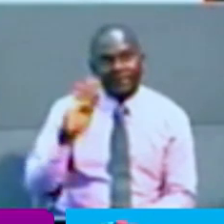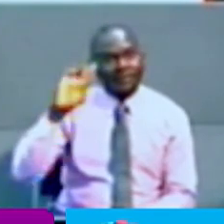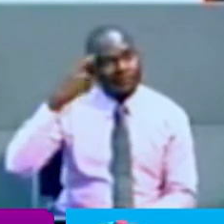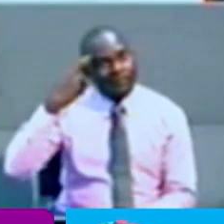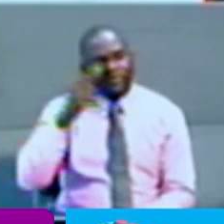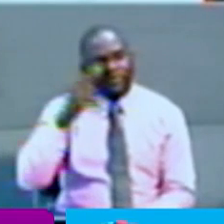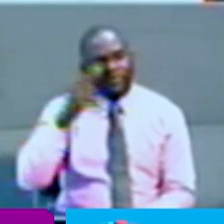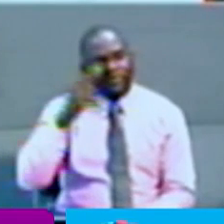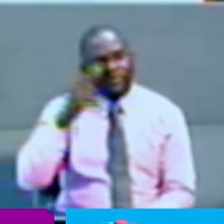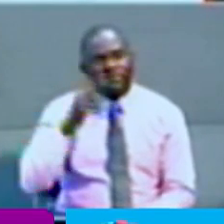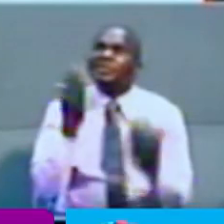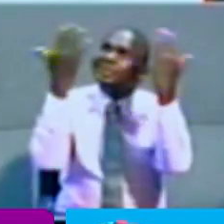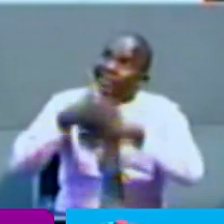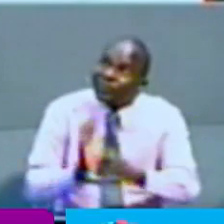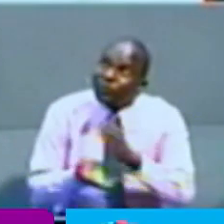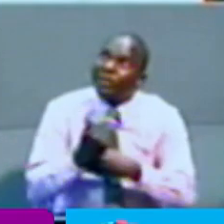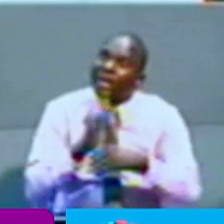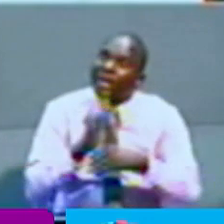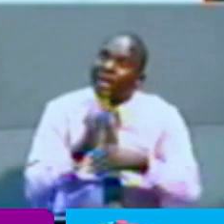can I call night morning?